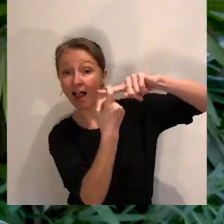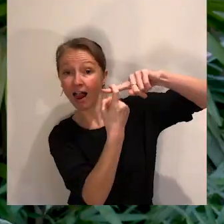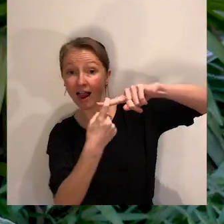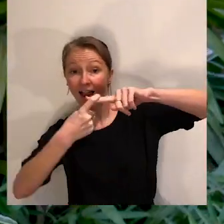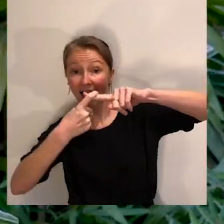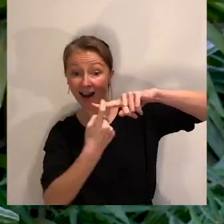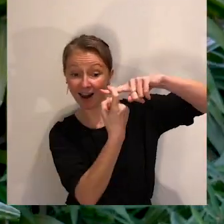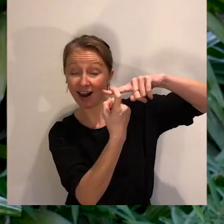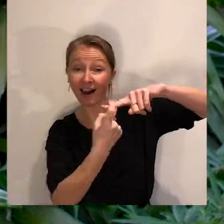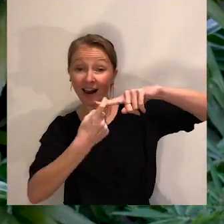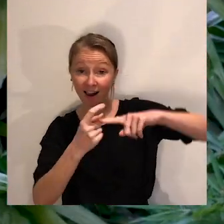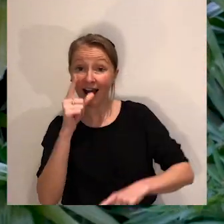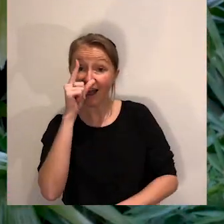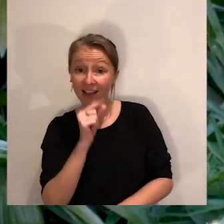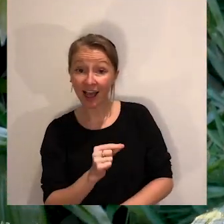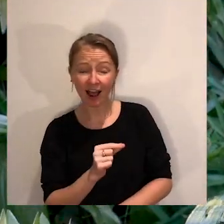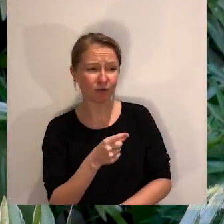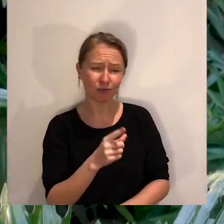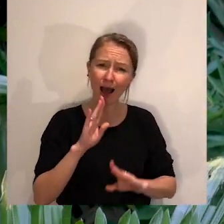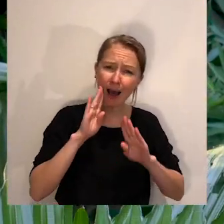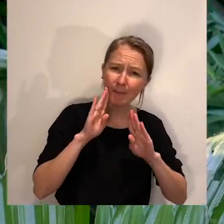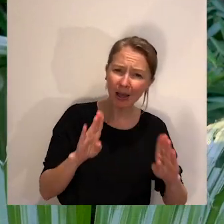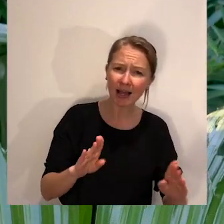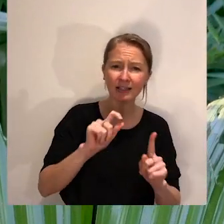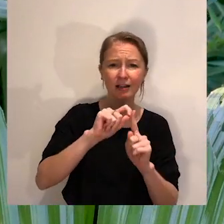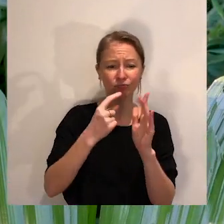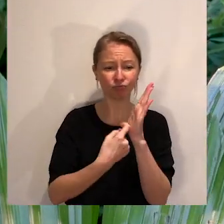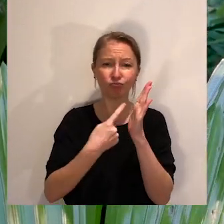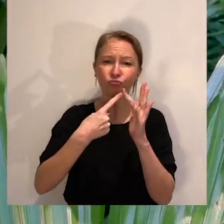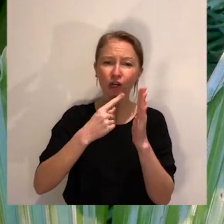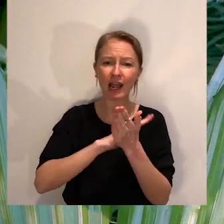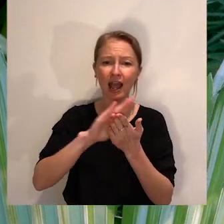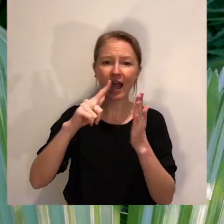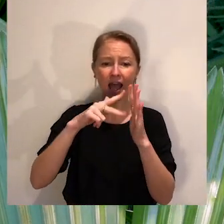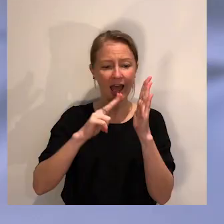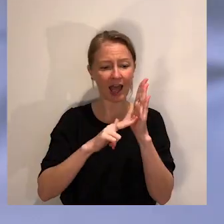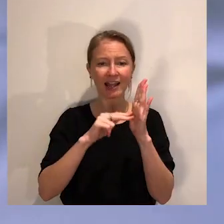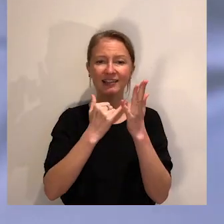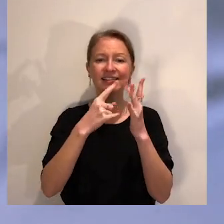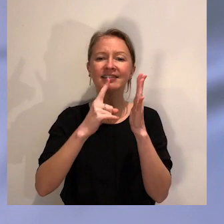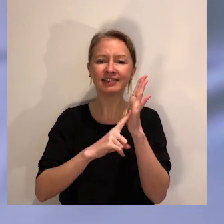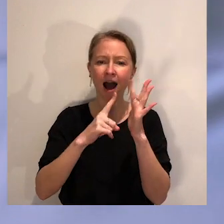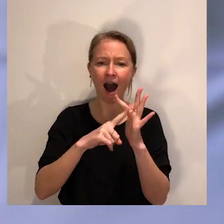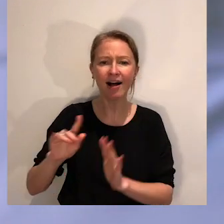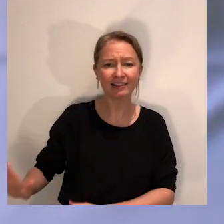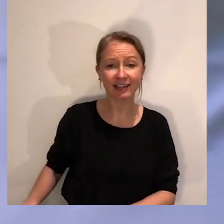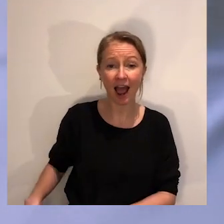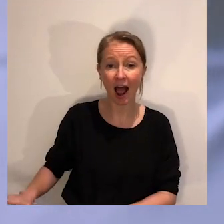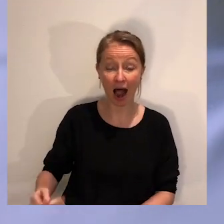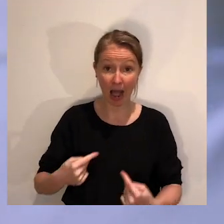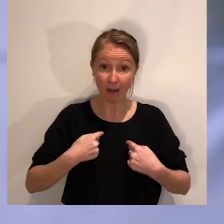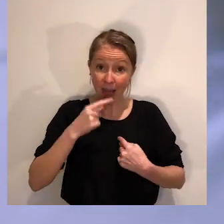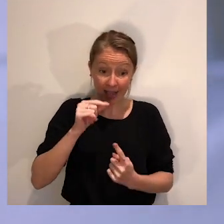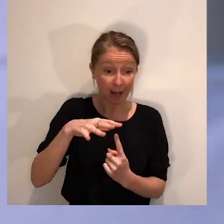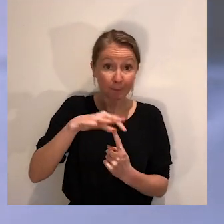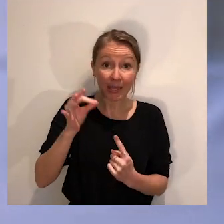steady himself. It's quite amazing to actually watch him use his tail. And if I was to have an edible adaptation, I don't